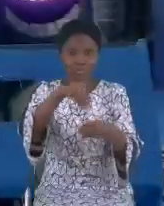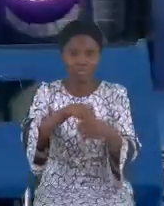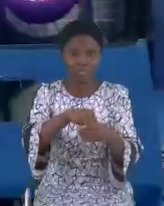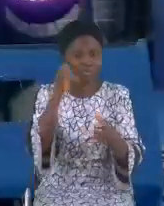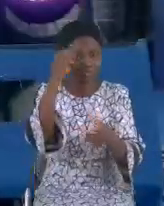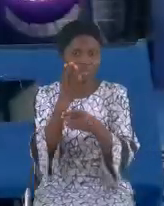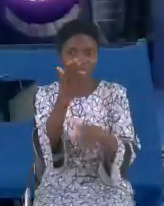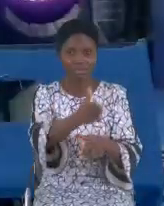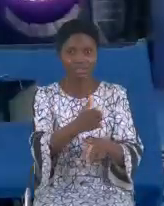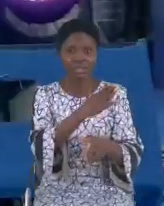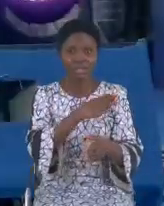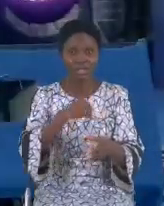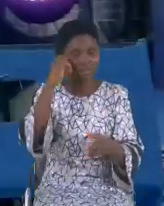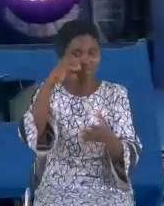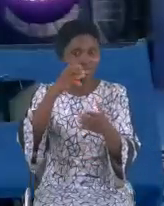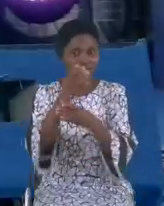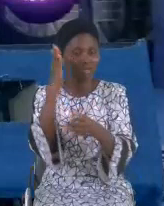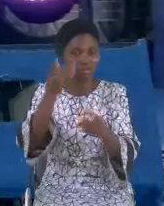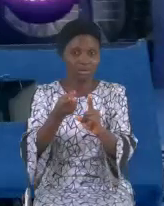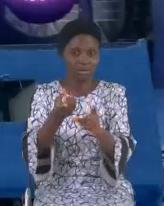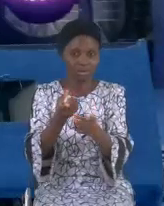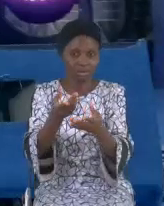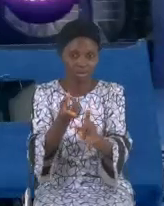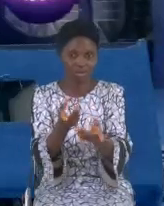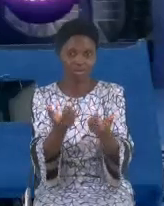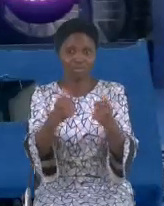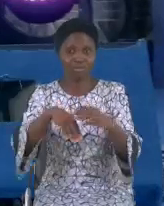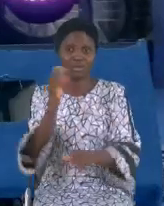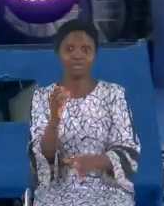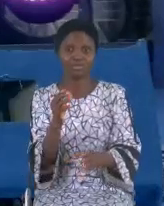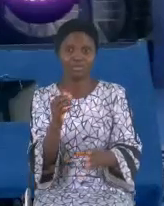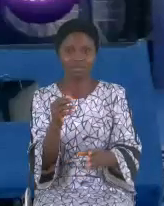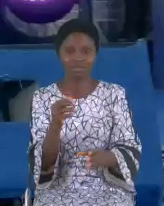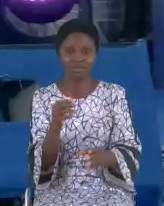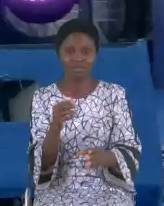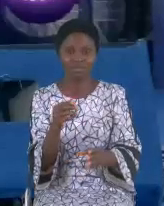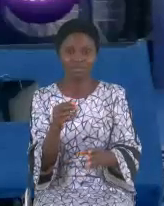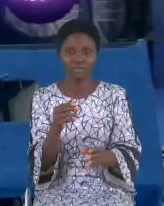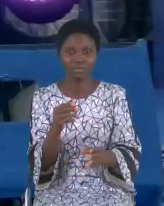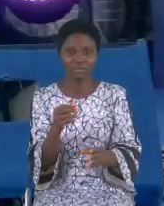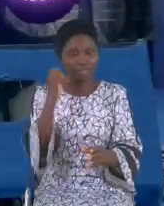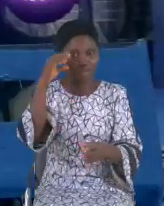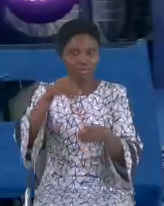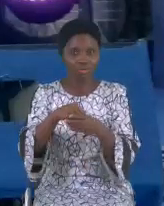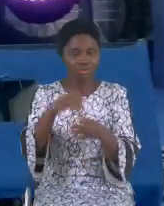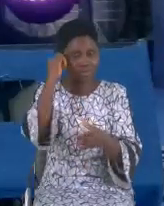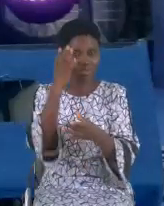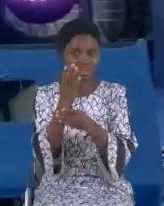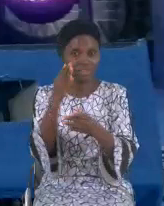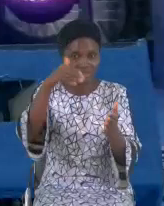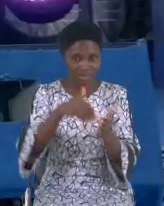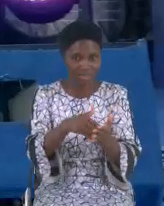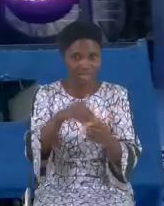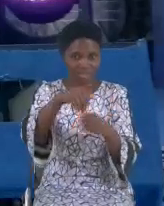no, how can monkey see banana and groundnut and let it go like that? He'll put his hand again. When he's holding